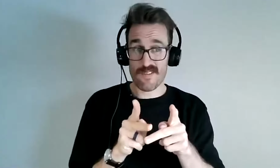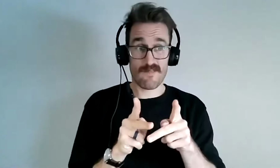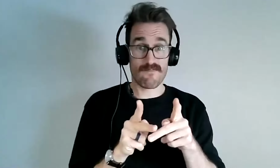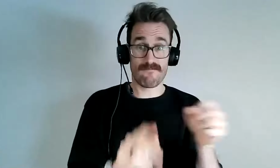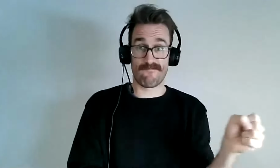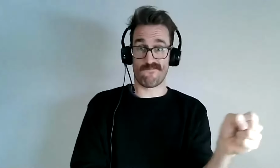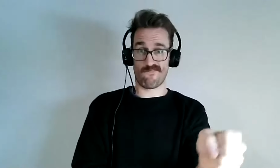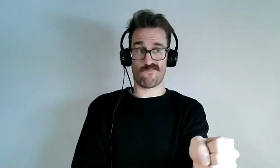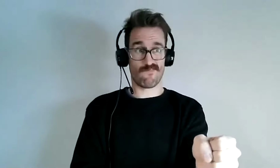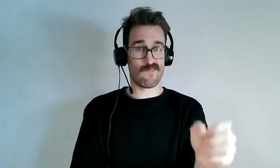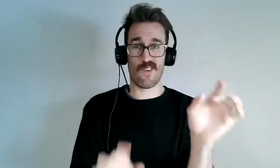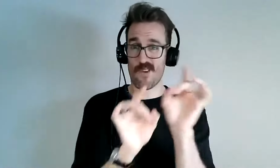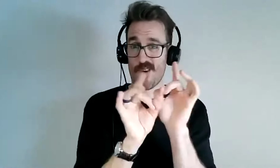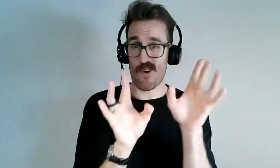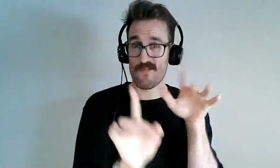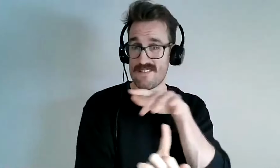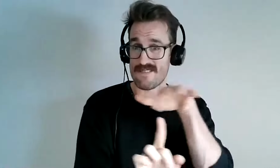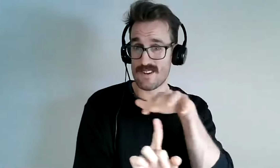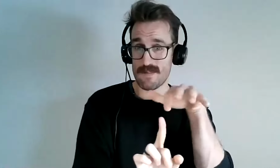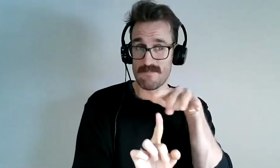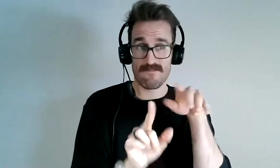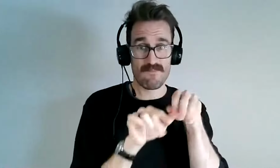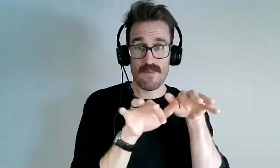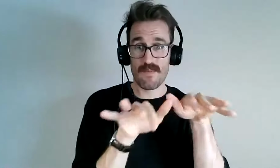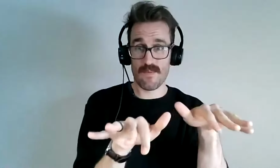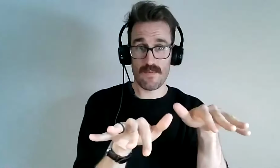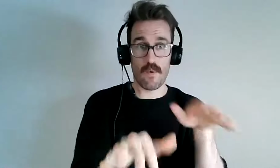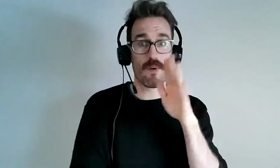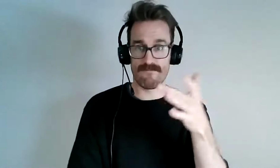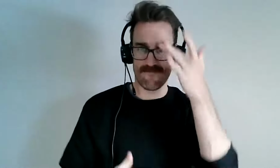toxic environment, they get sick. And that's what's happened to long-term care.